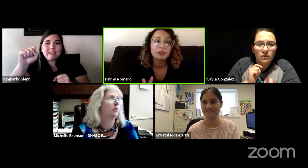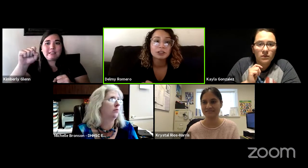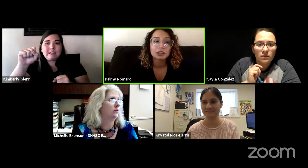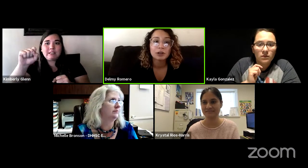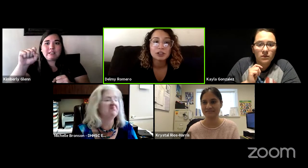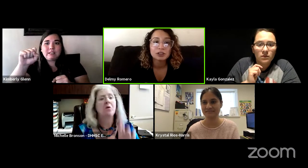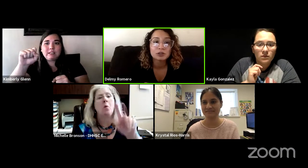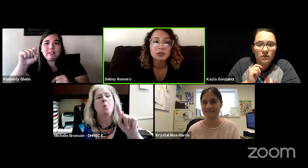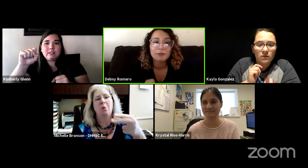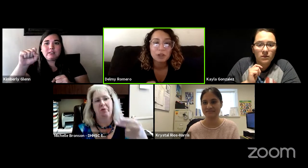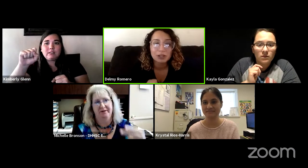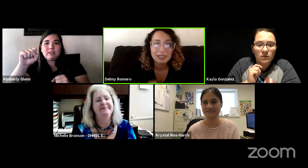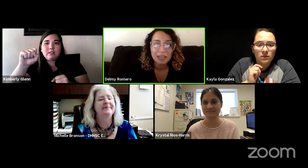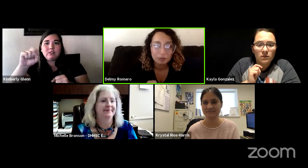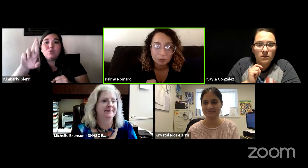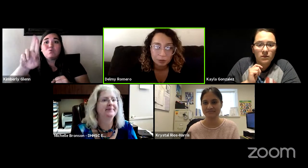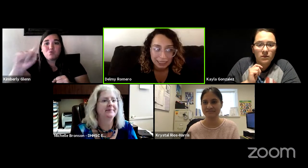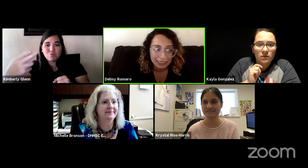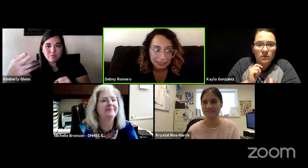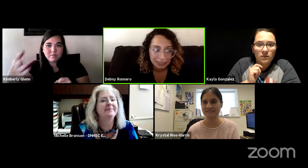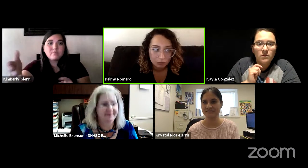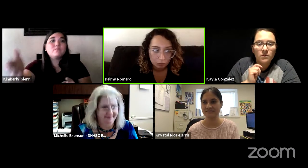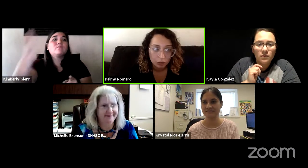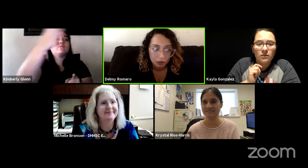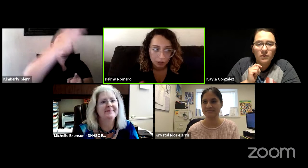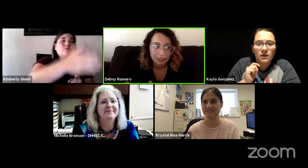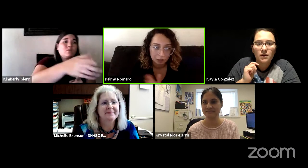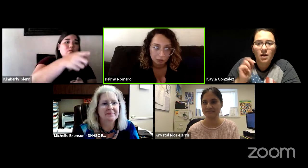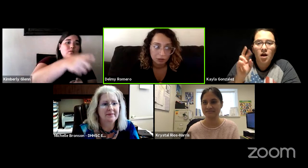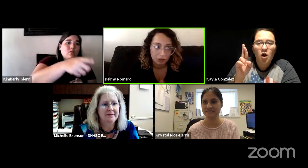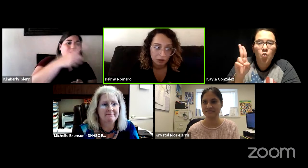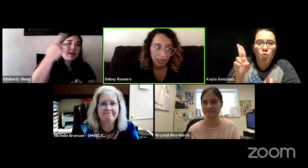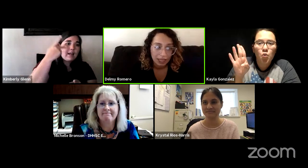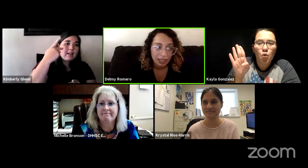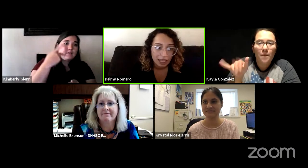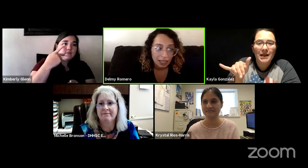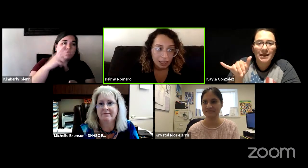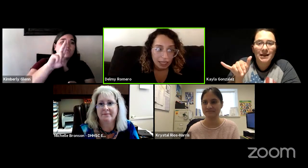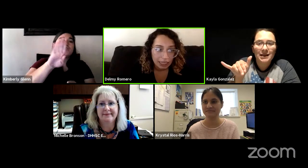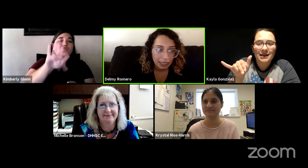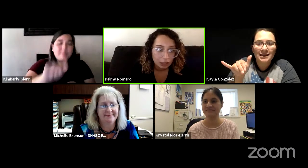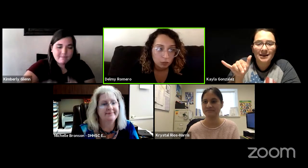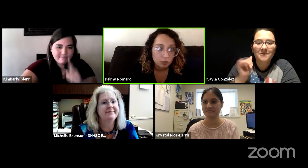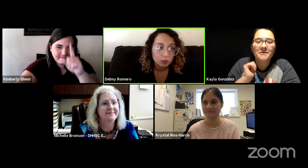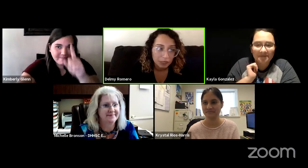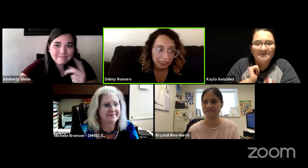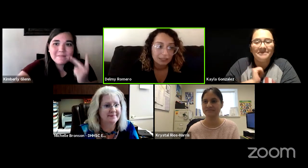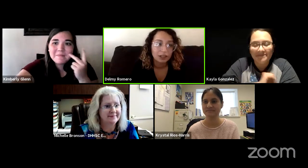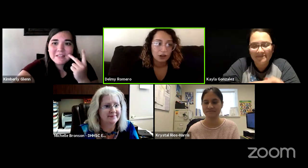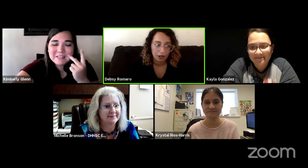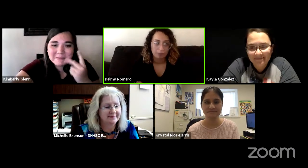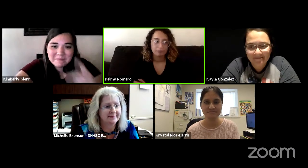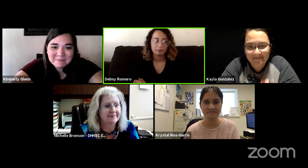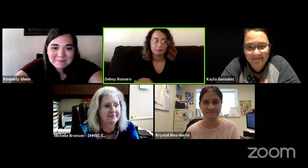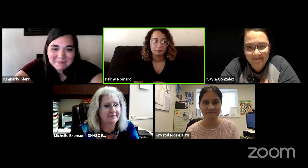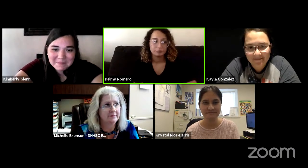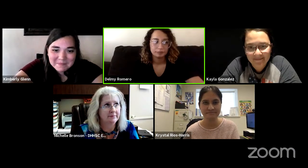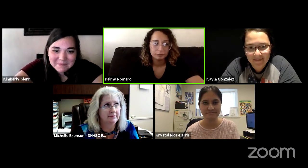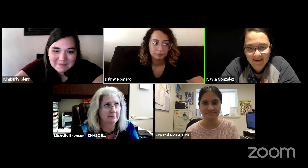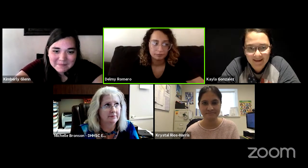So the question, who's the first deaf president? Ruth. Okay, still Ruth. Okay. And Kayla, Ruby.